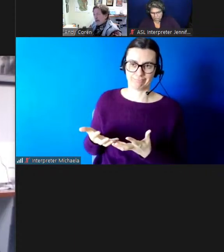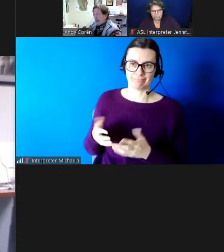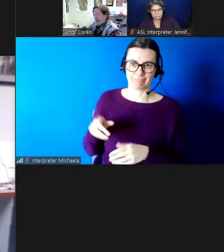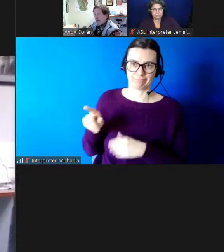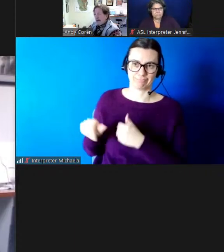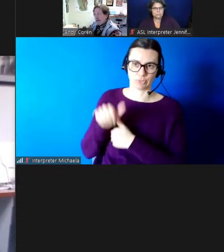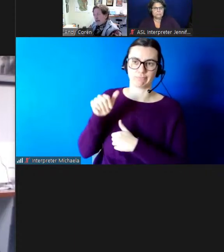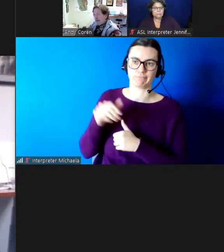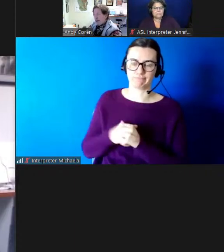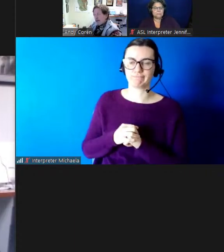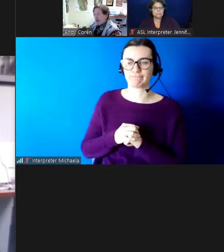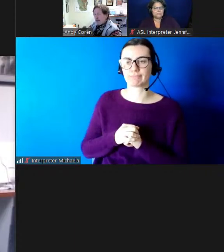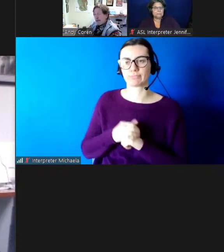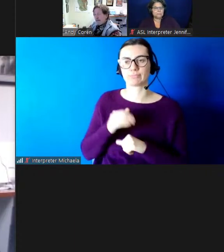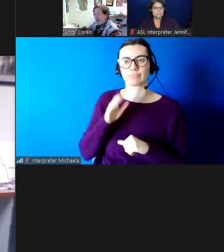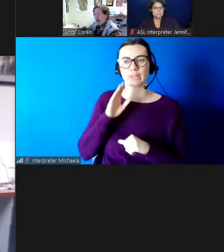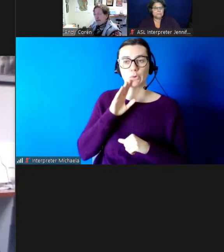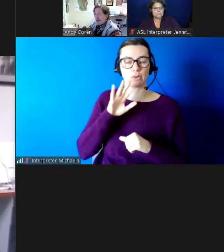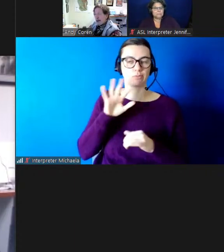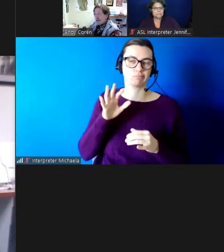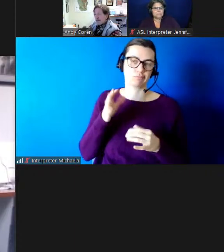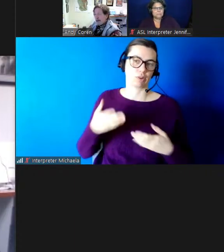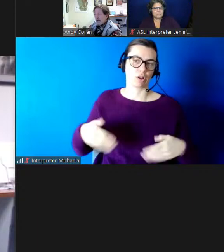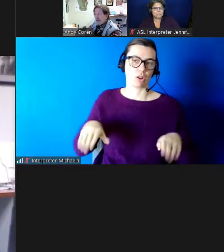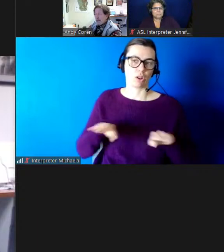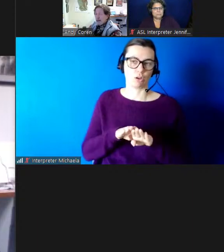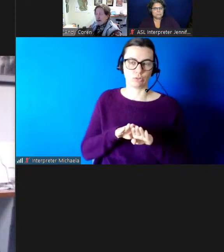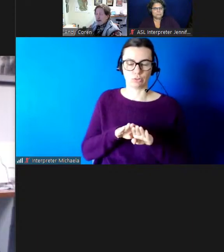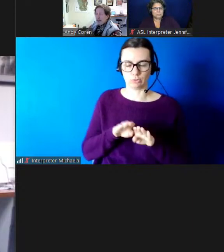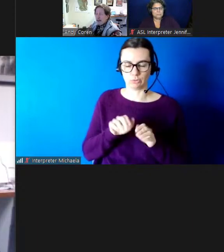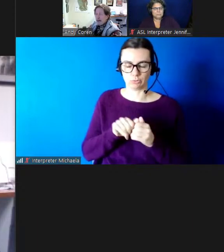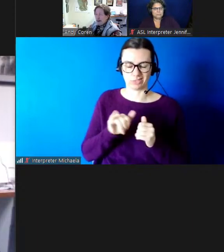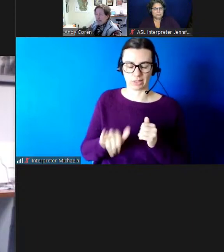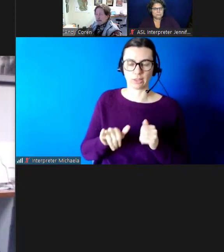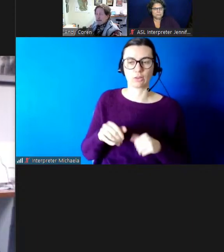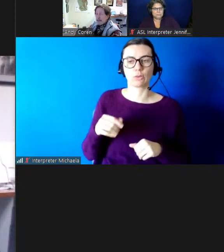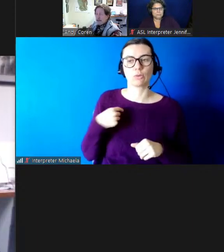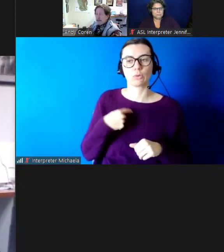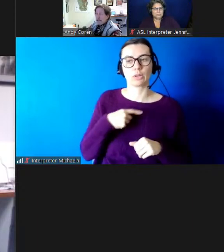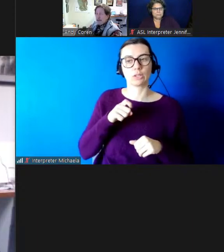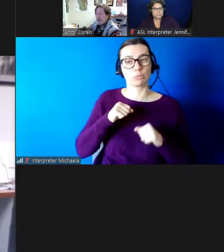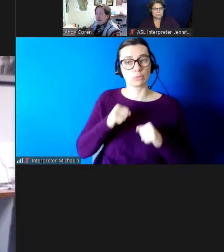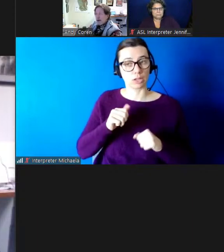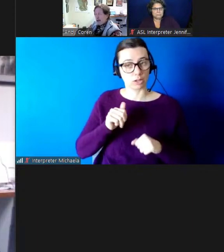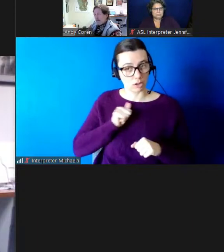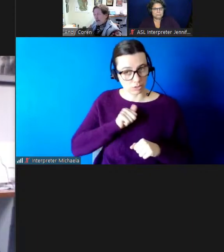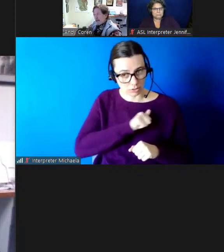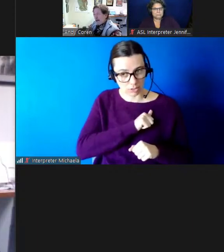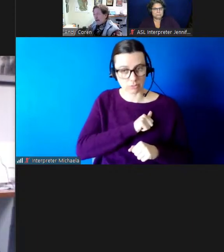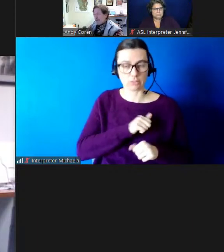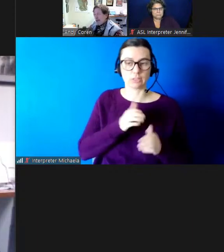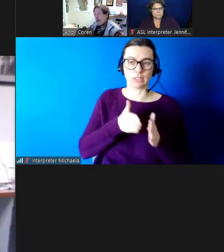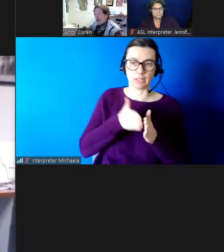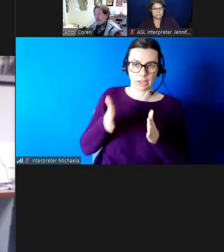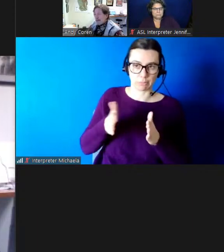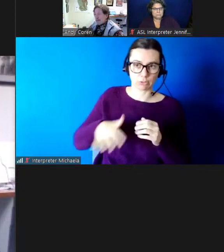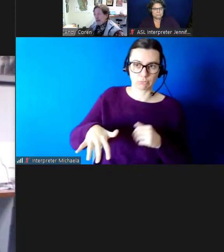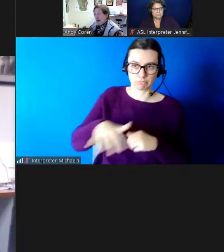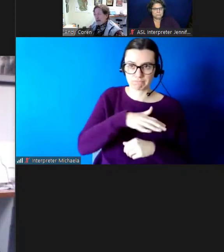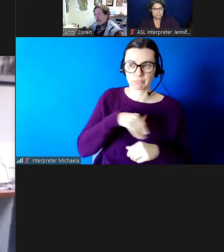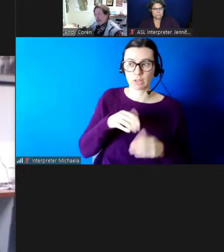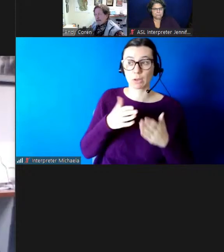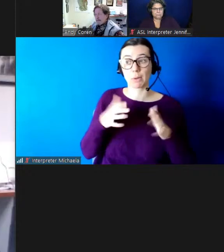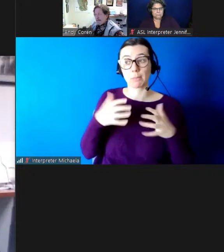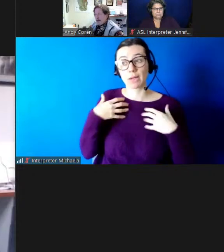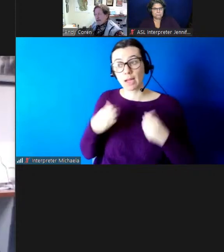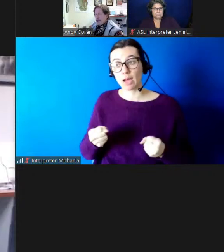I'll wind up with that. We all need to be protecting ourselves and our neighbors. And while public health and the hospitals and